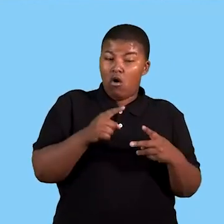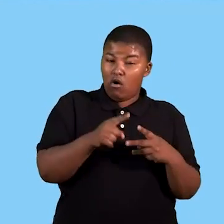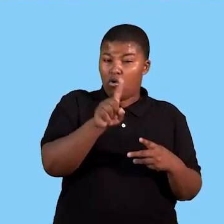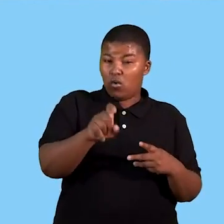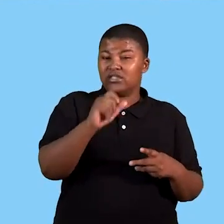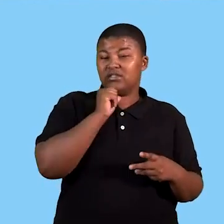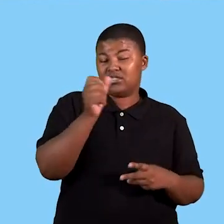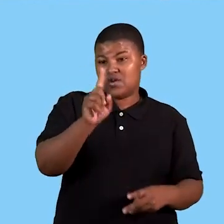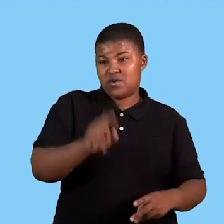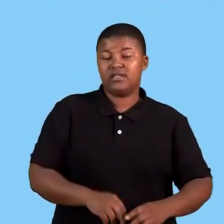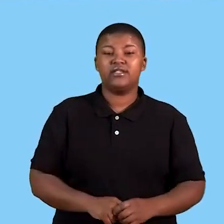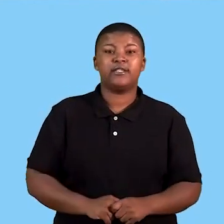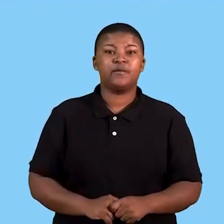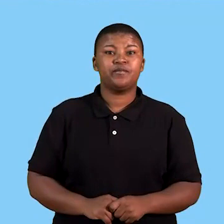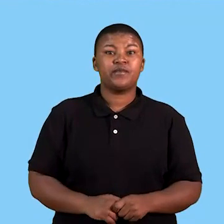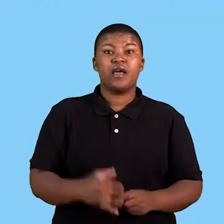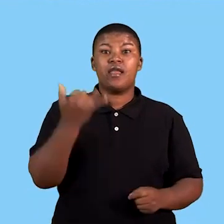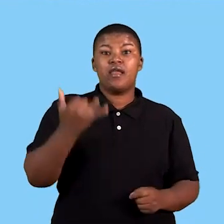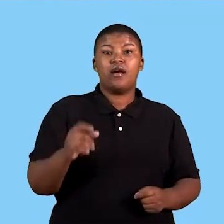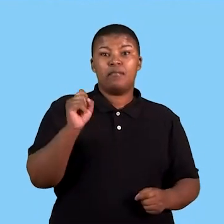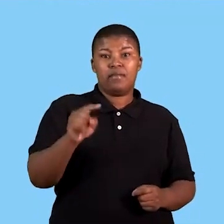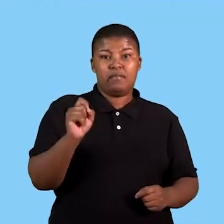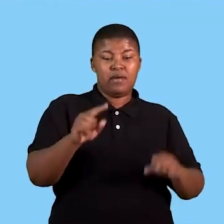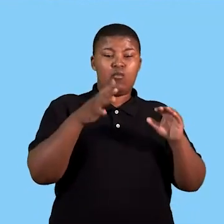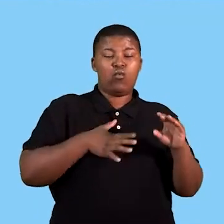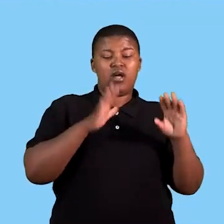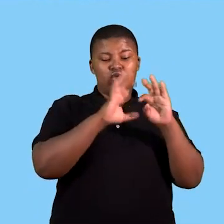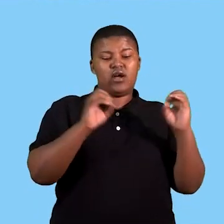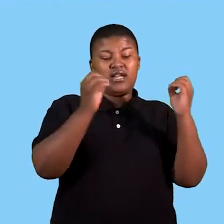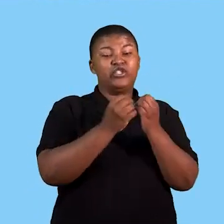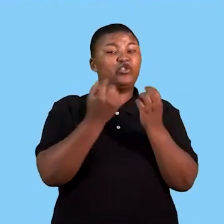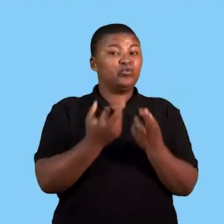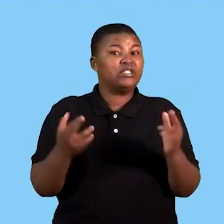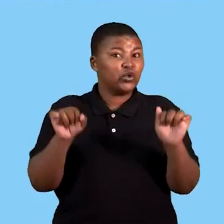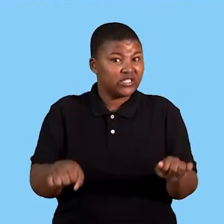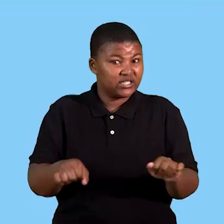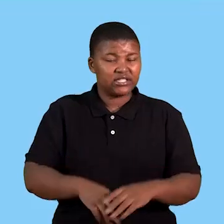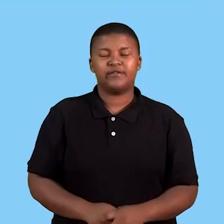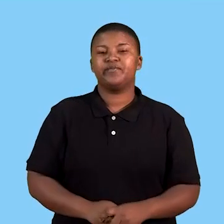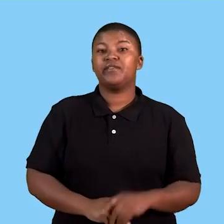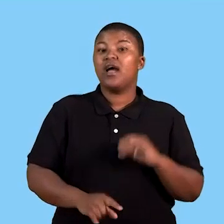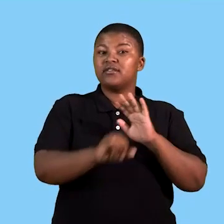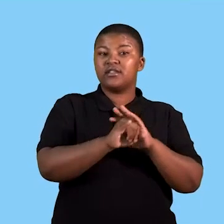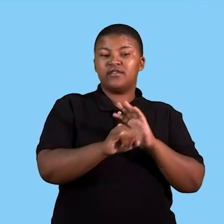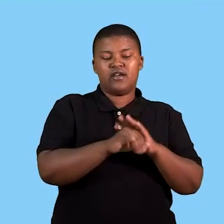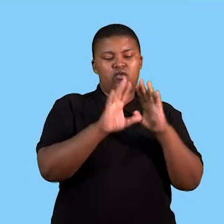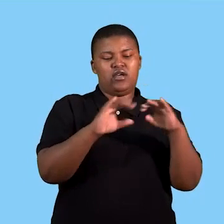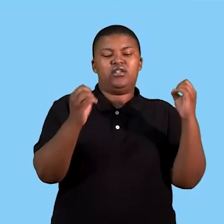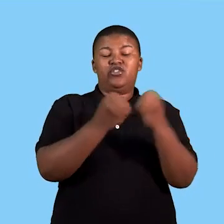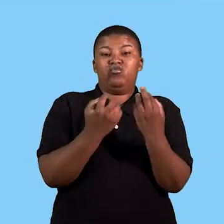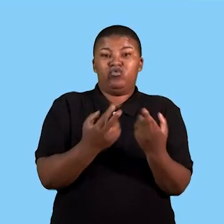which one they want you to identify. Now in this case, it's the resources. So they say identify the